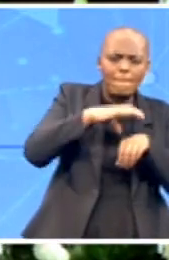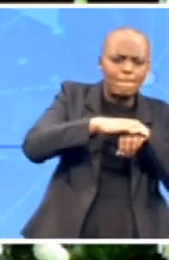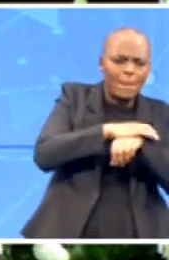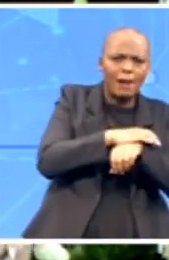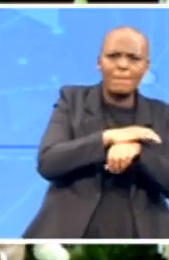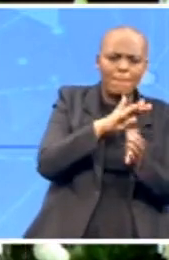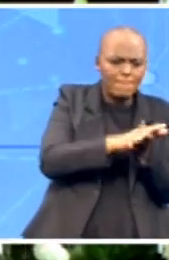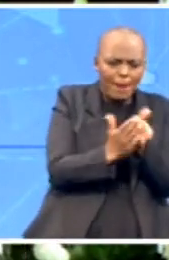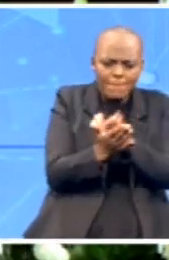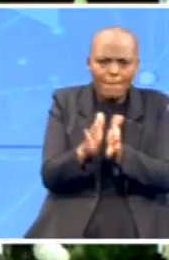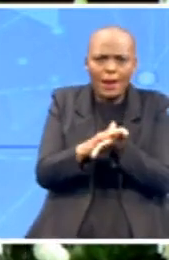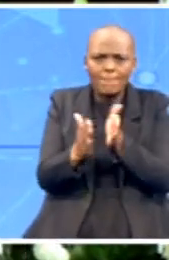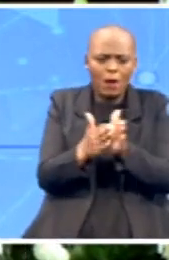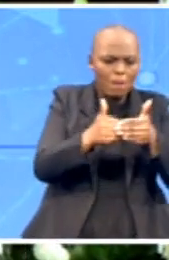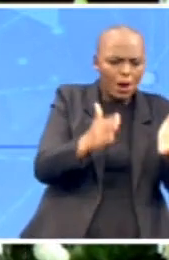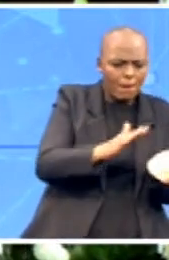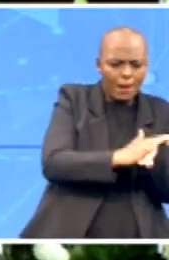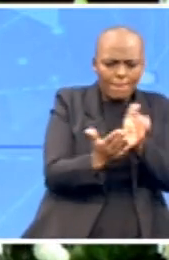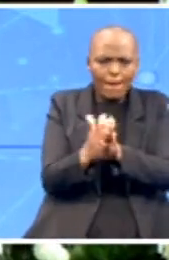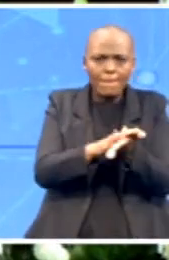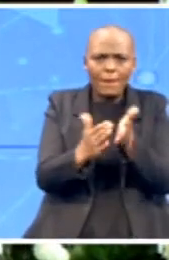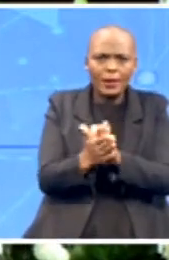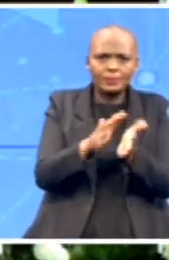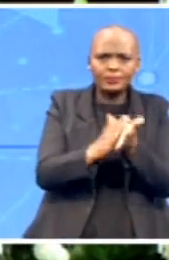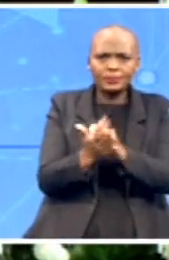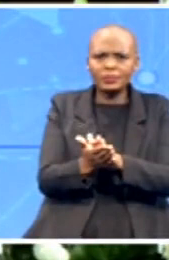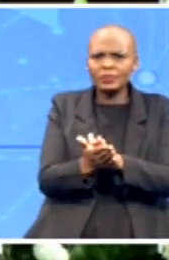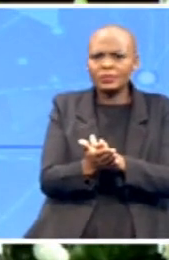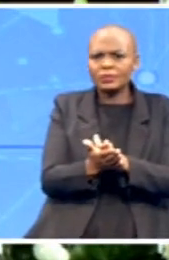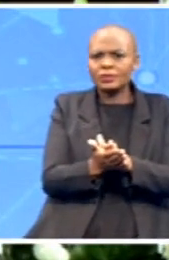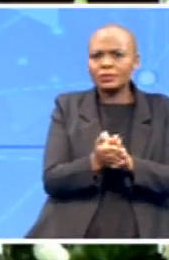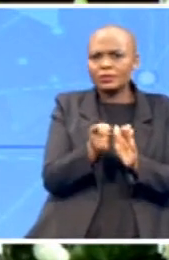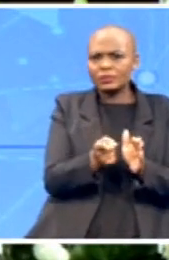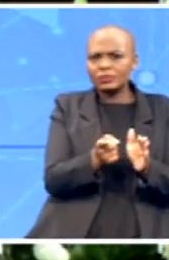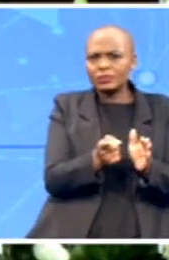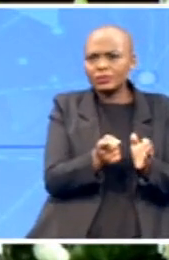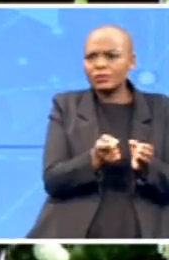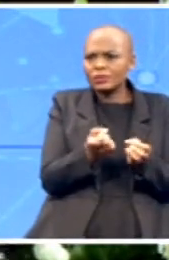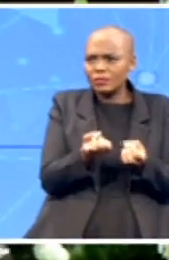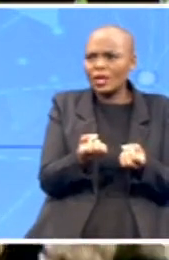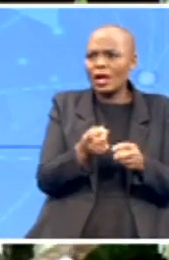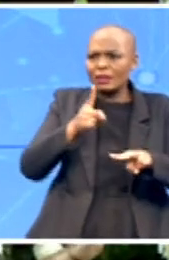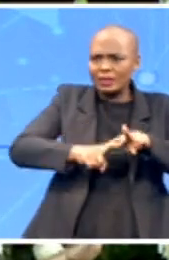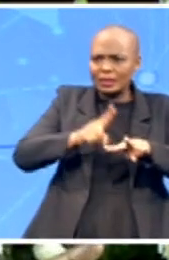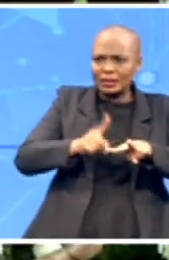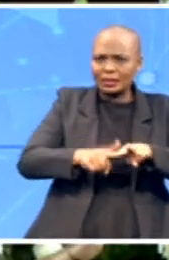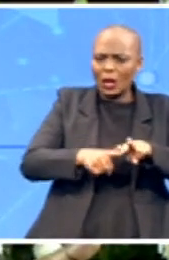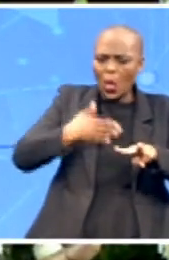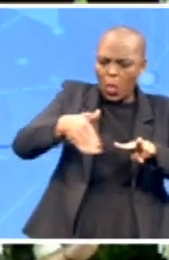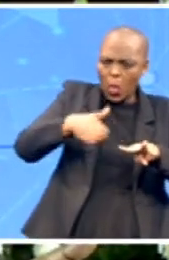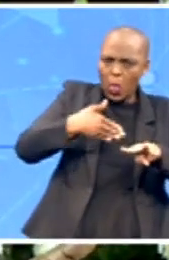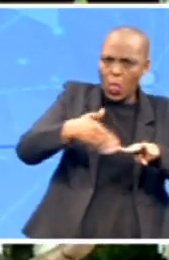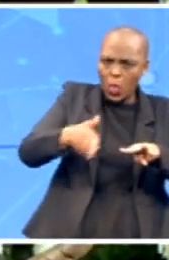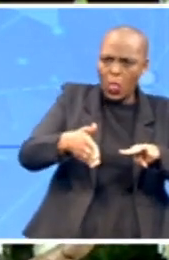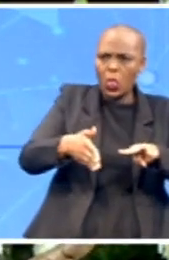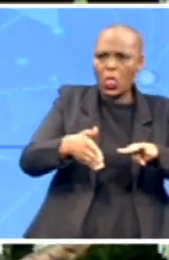And that boy Nasna Lentula left. And he took all those shoes and gave them to that boy.